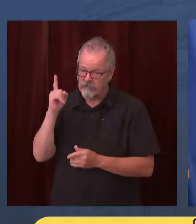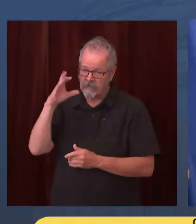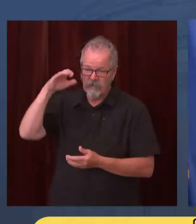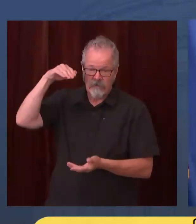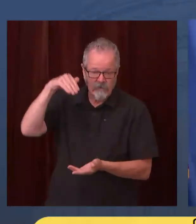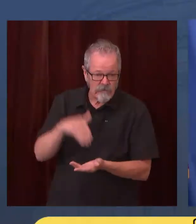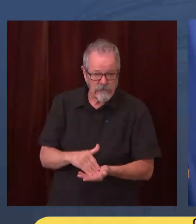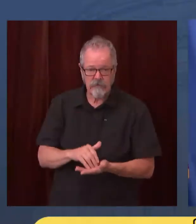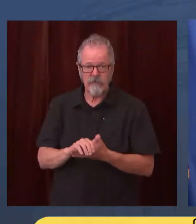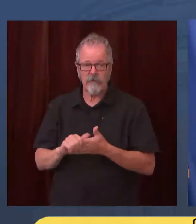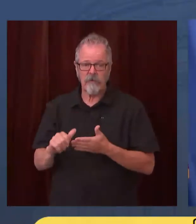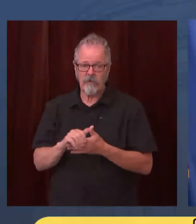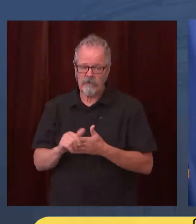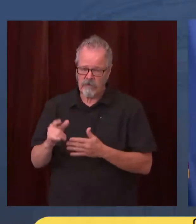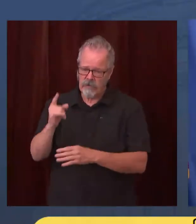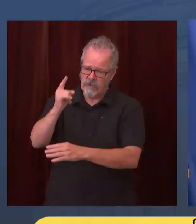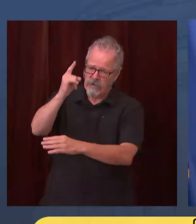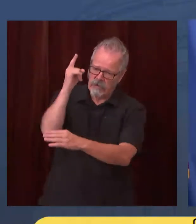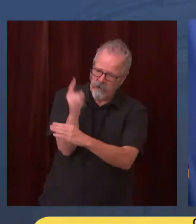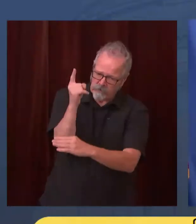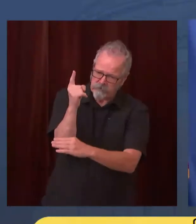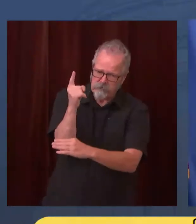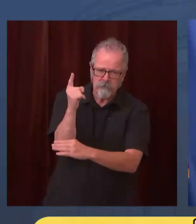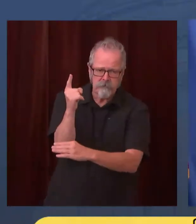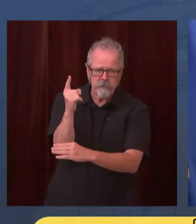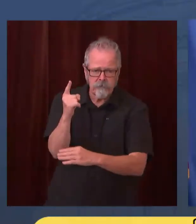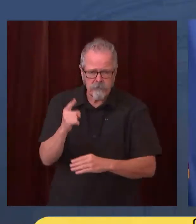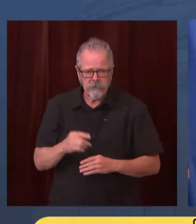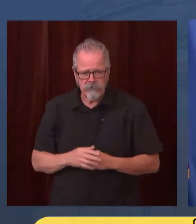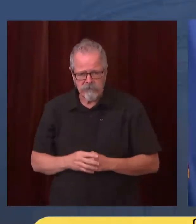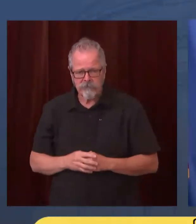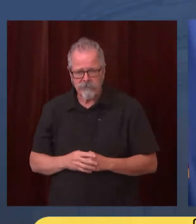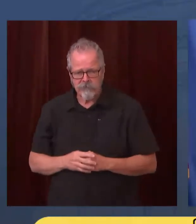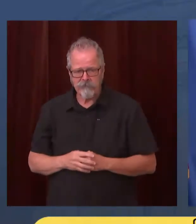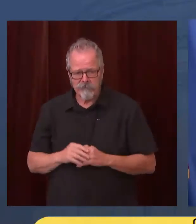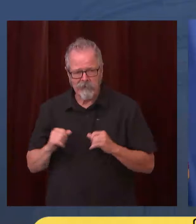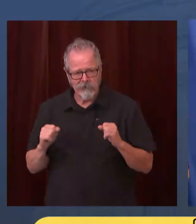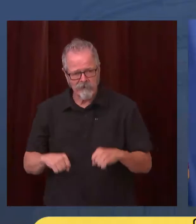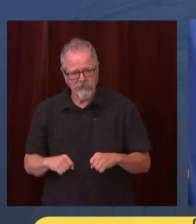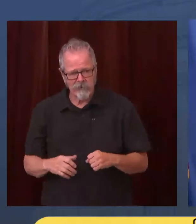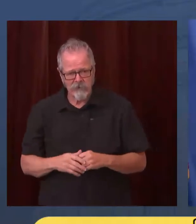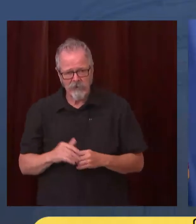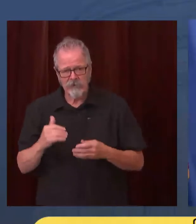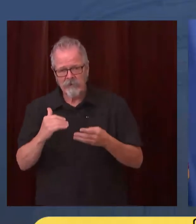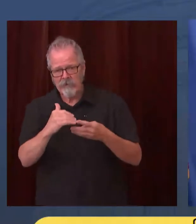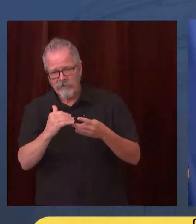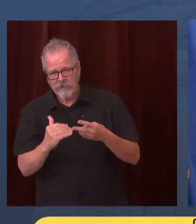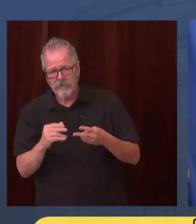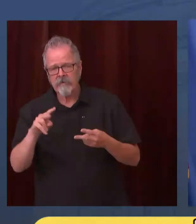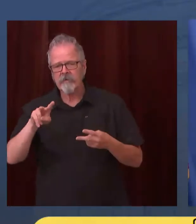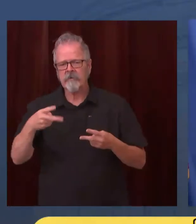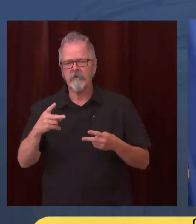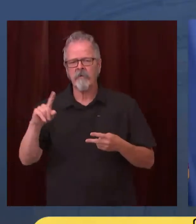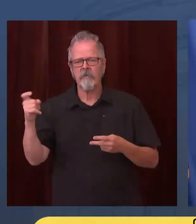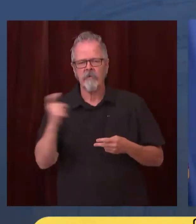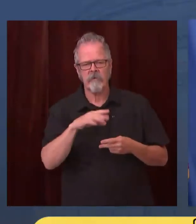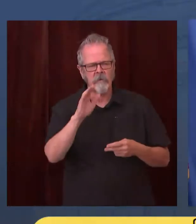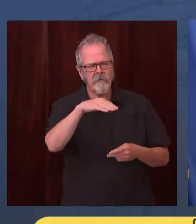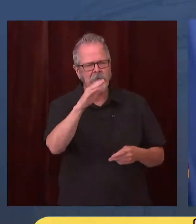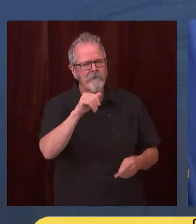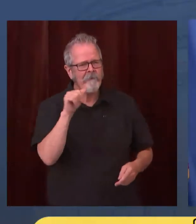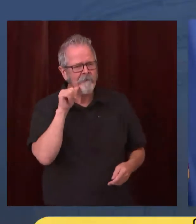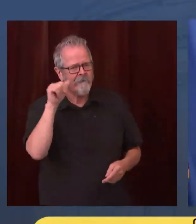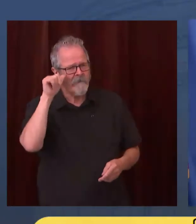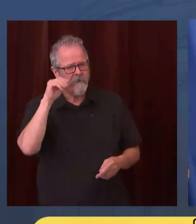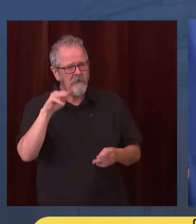the state certainly will if required. And yesterday, Maryland's governor announced that his state was not going to wait on the federal government and that he